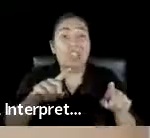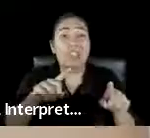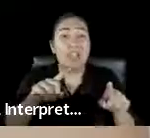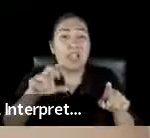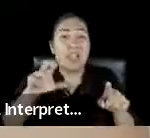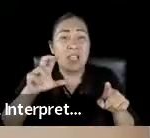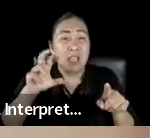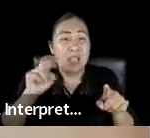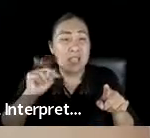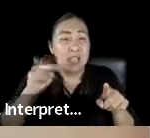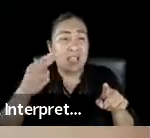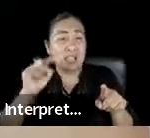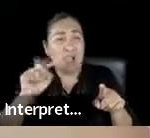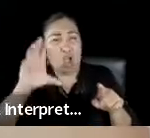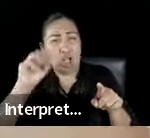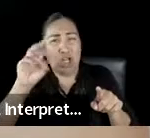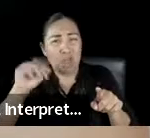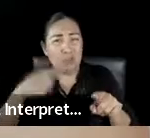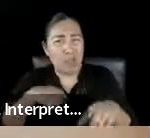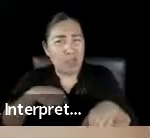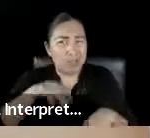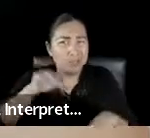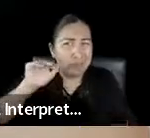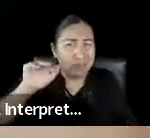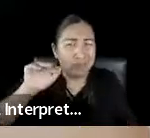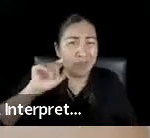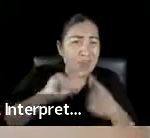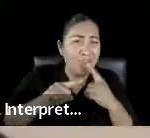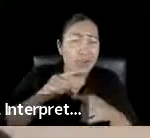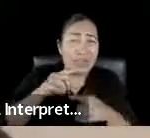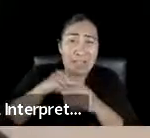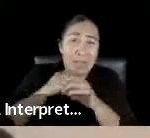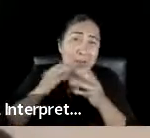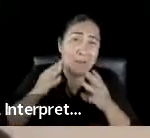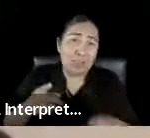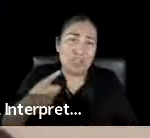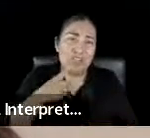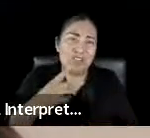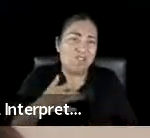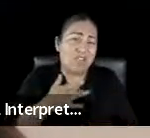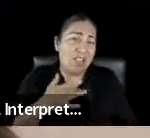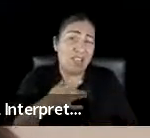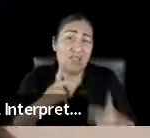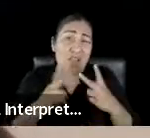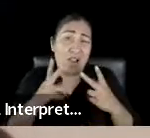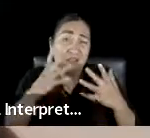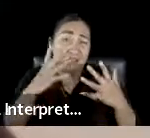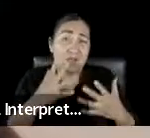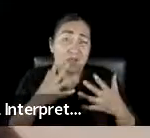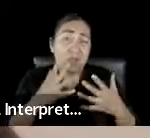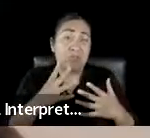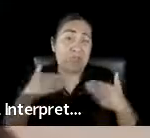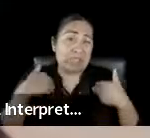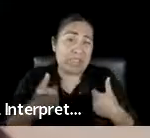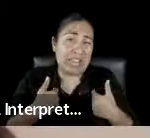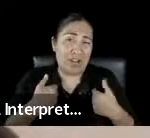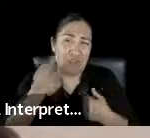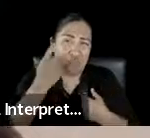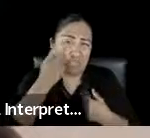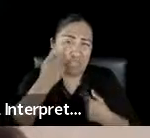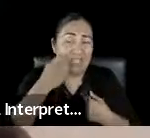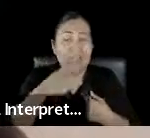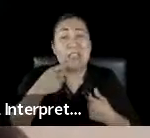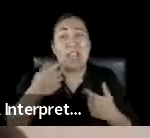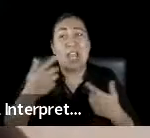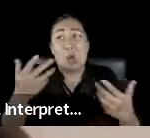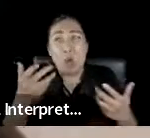takeaction4mh.com. So I reached out to my friend, in person. She told me she's been feeling really down and tired lately. She said she wants to